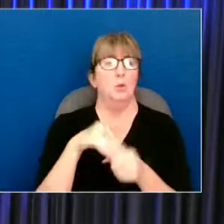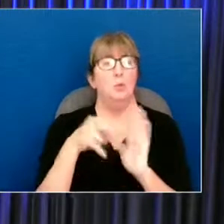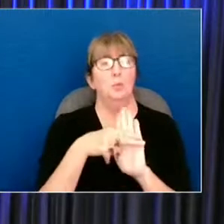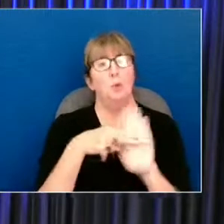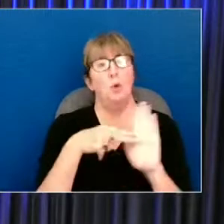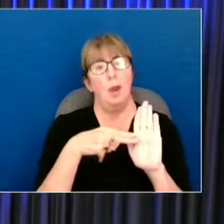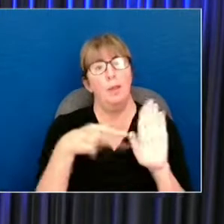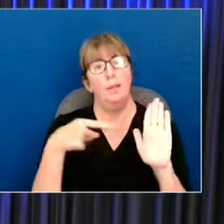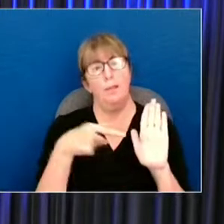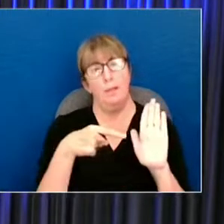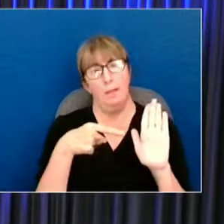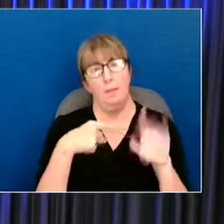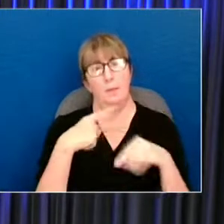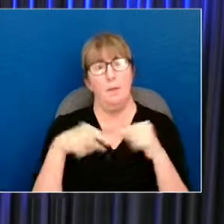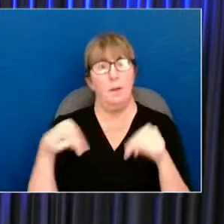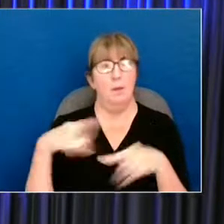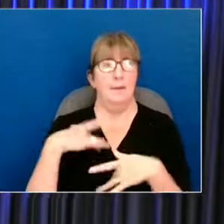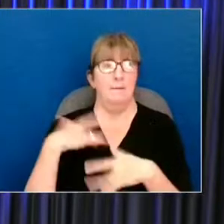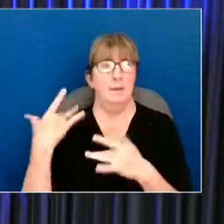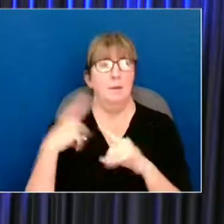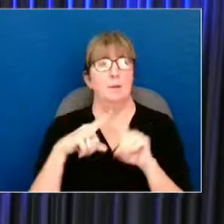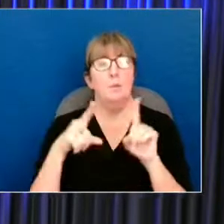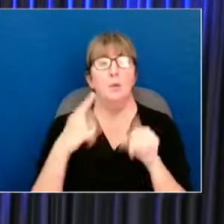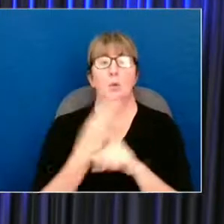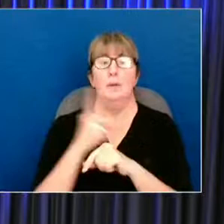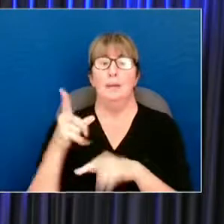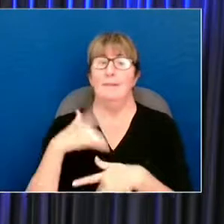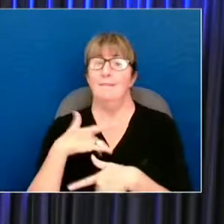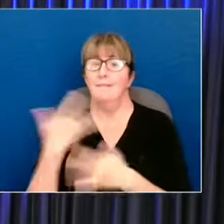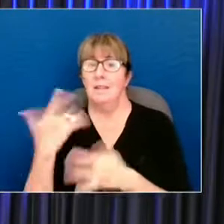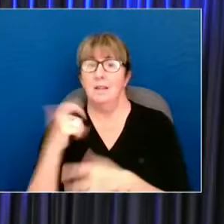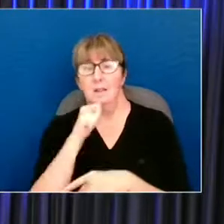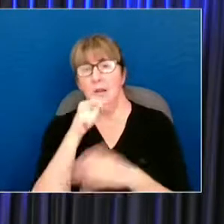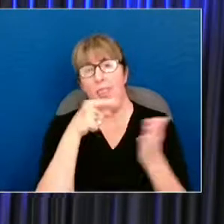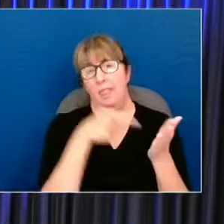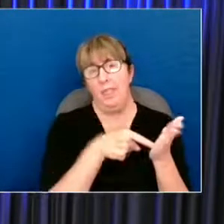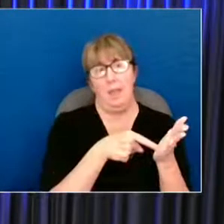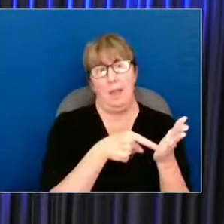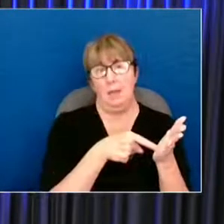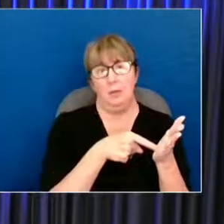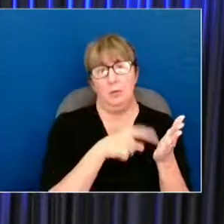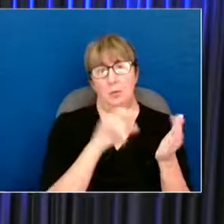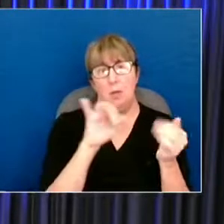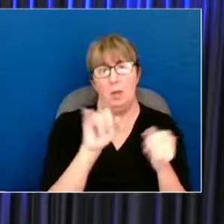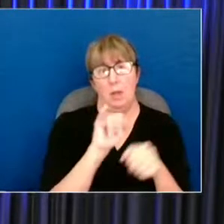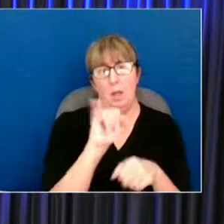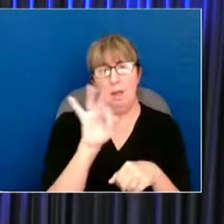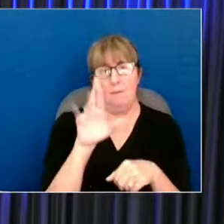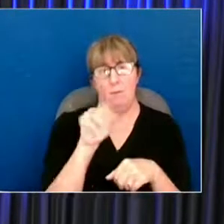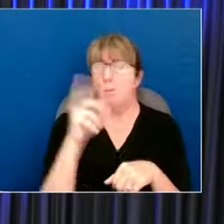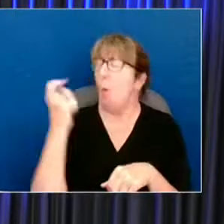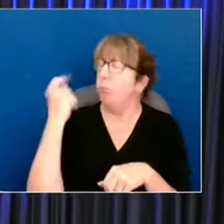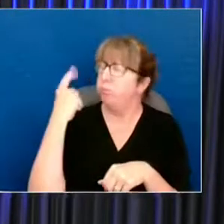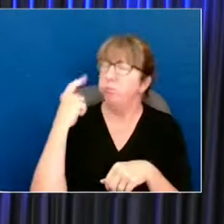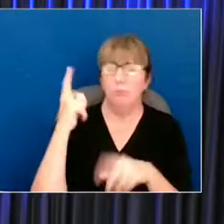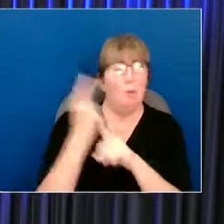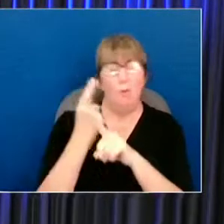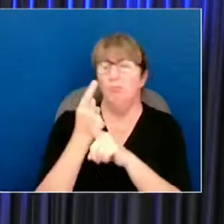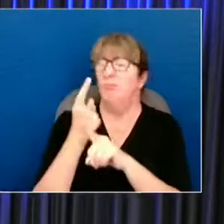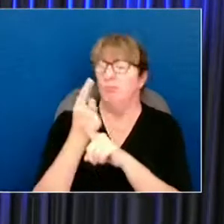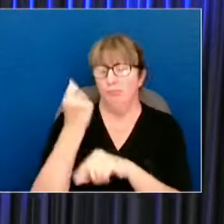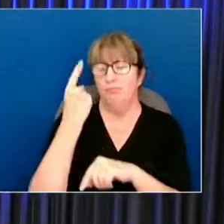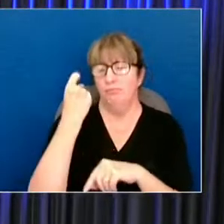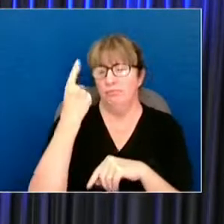regarding the event. But I would use the event, not the actual iframe. Got it. Oh no, obviously, yes, that makes sense.